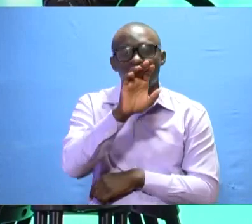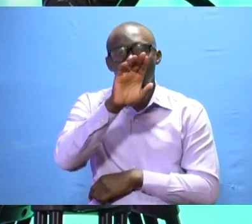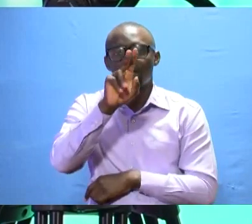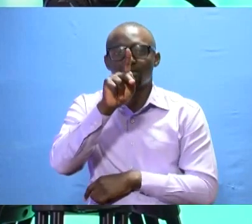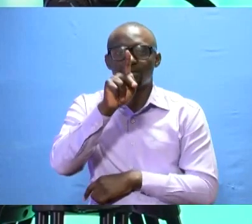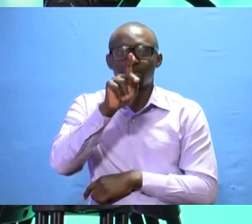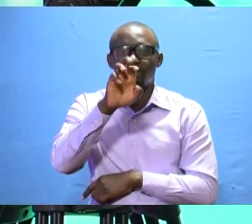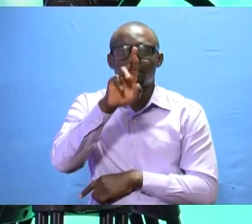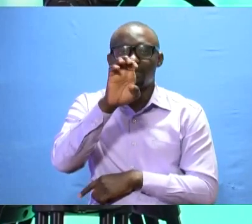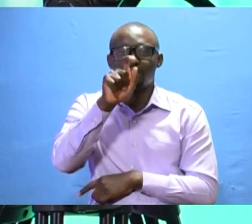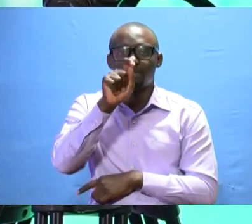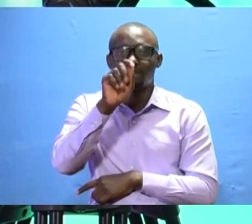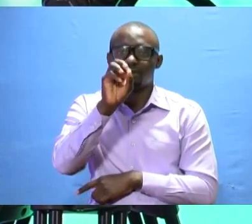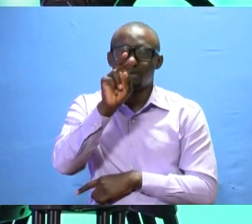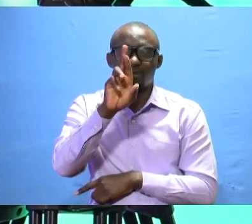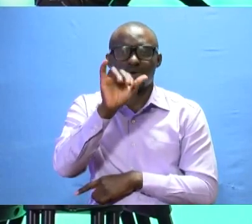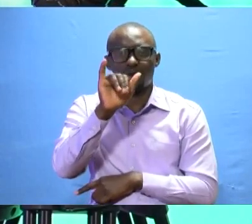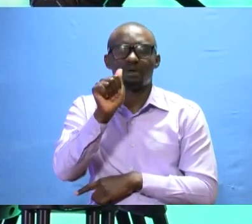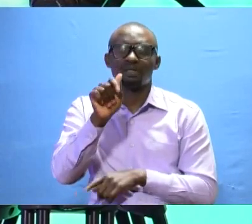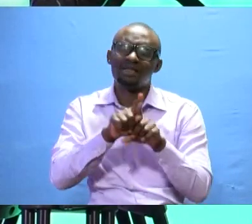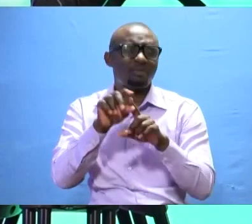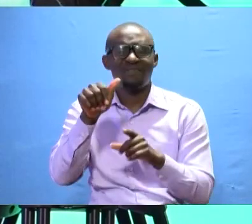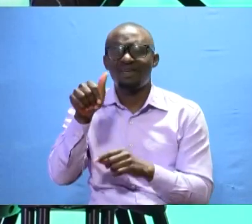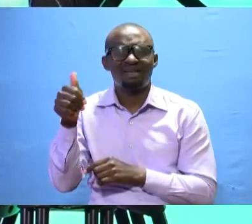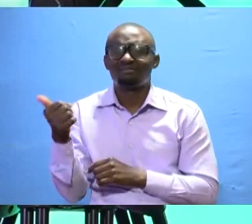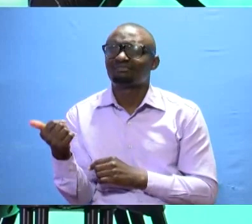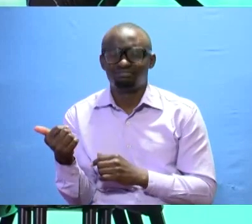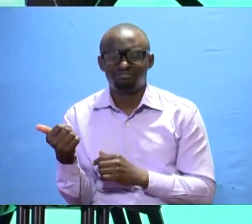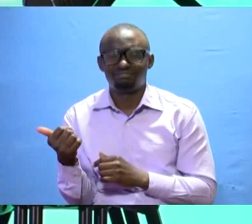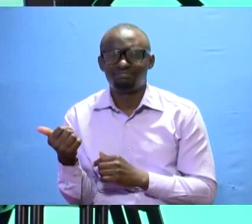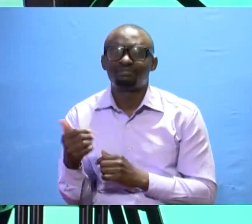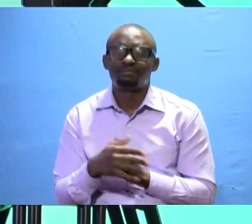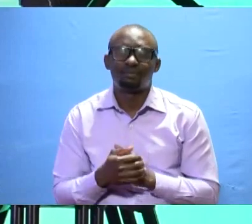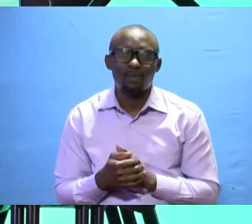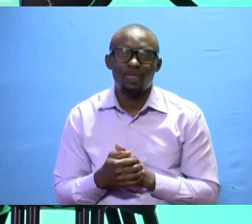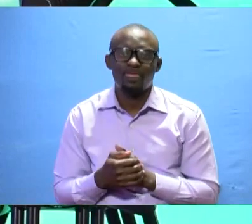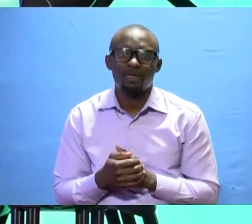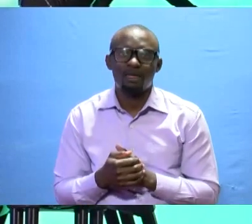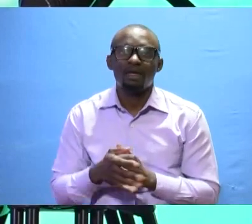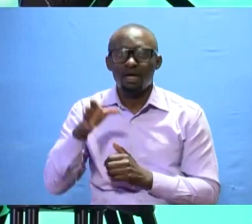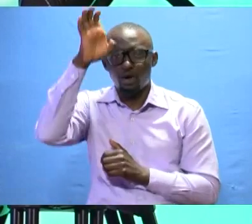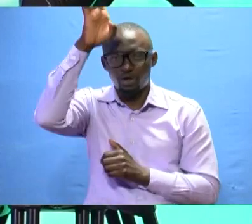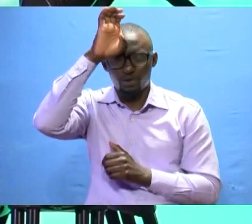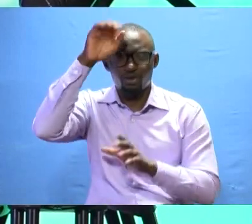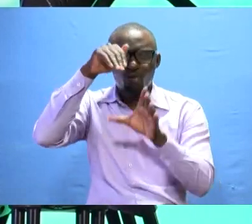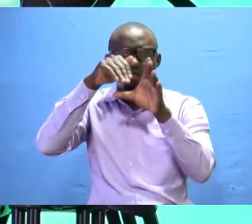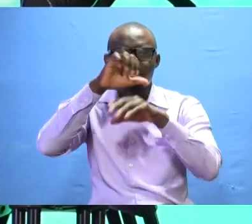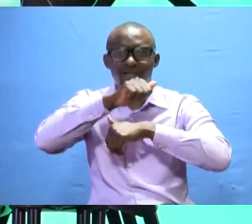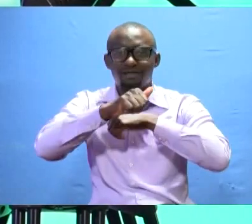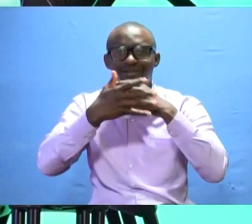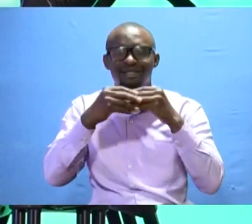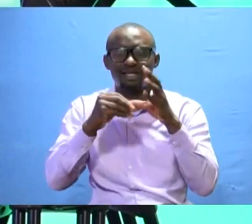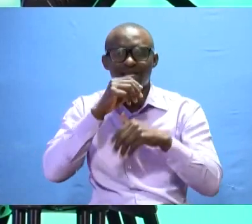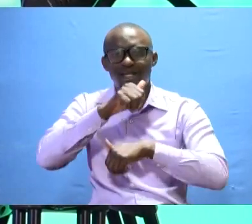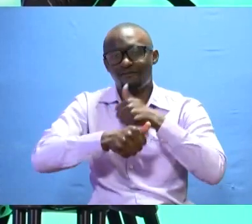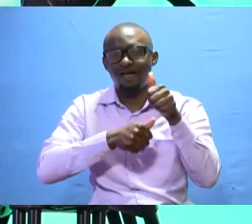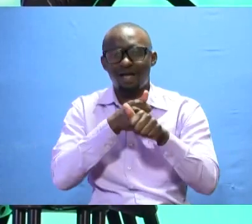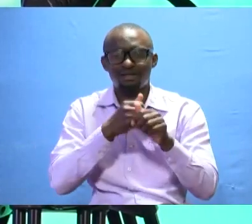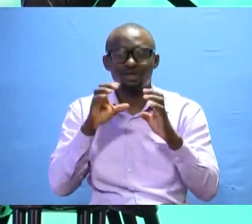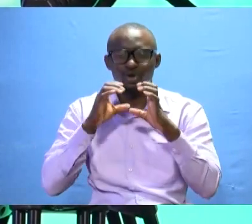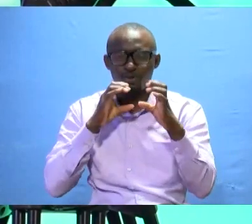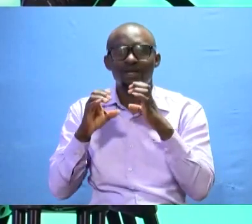dynamic and influential times of your life. The past few months have been a time of planning